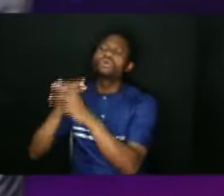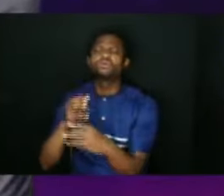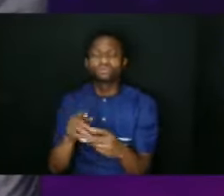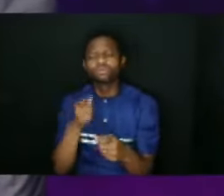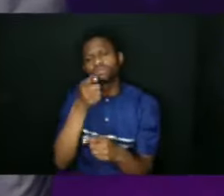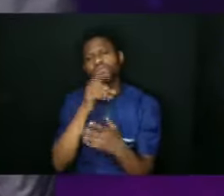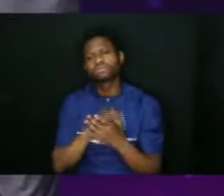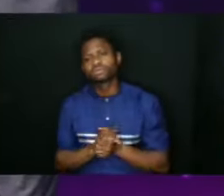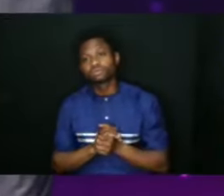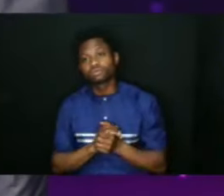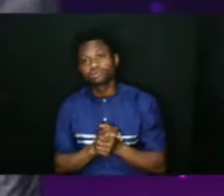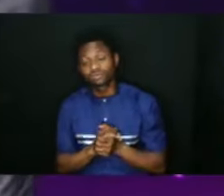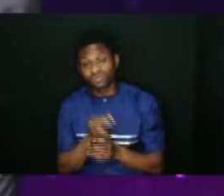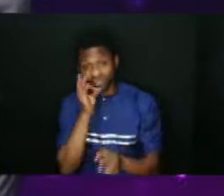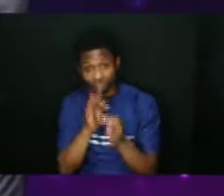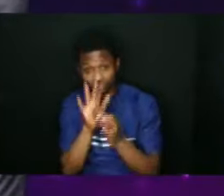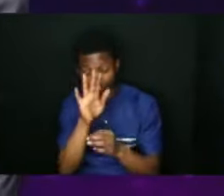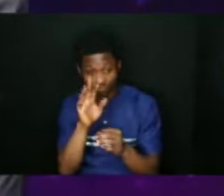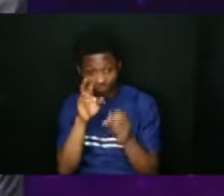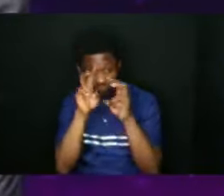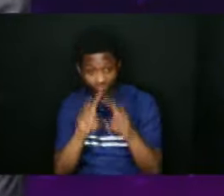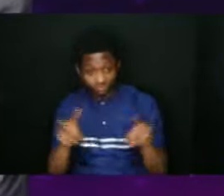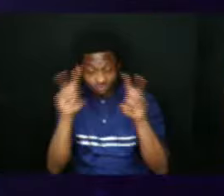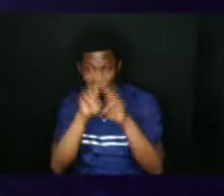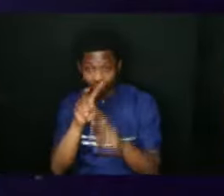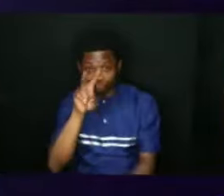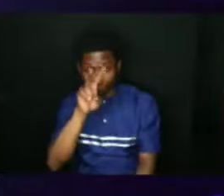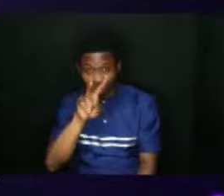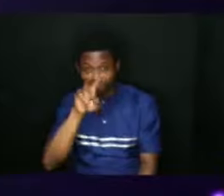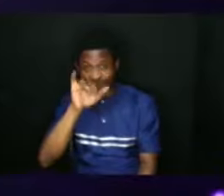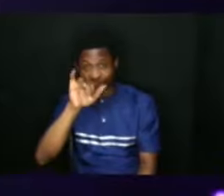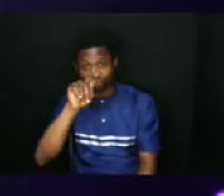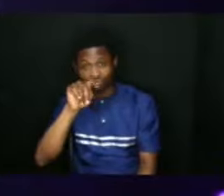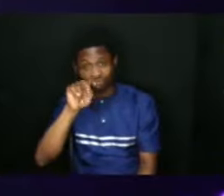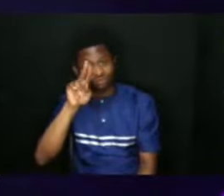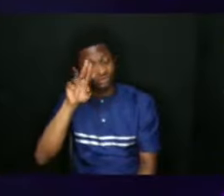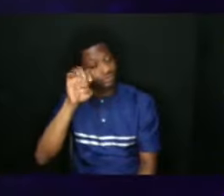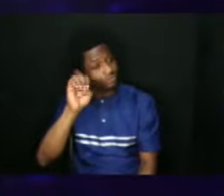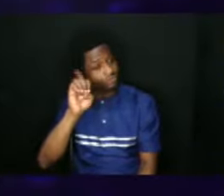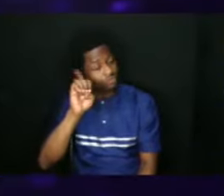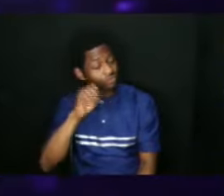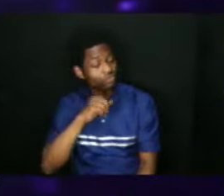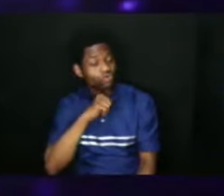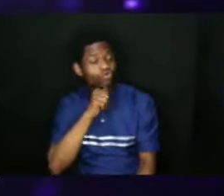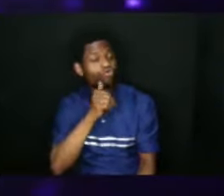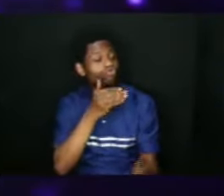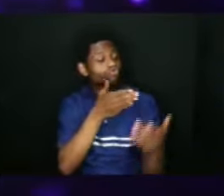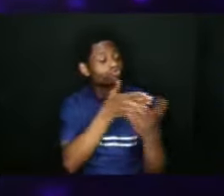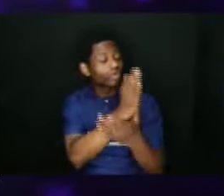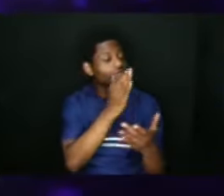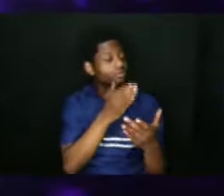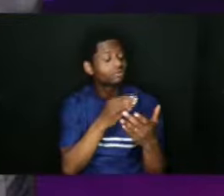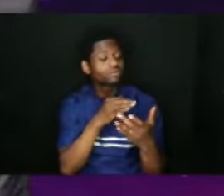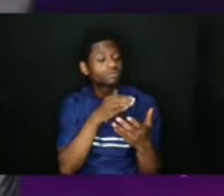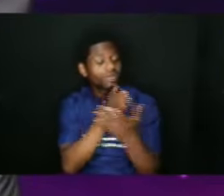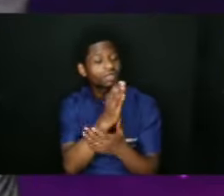If your virtue is not what is needed, then it is a vice.